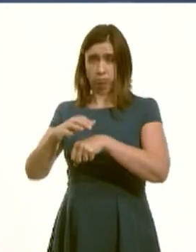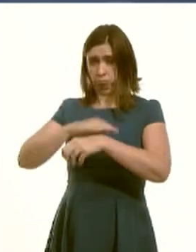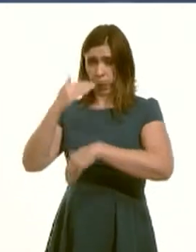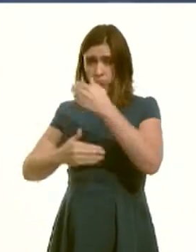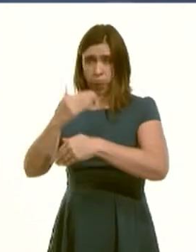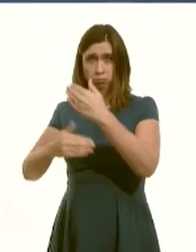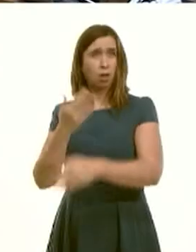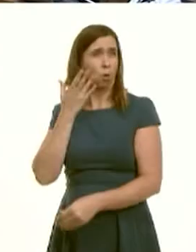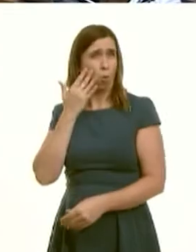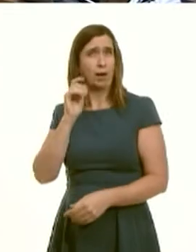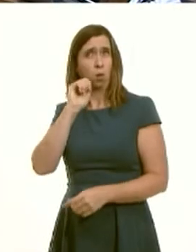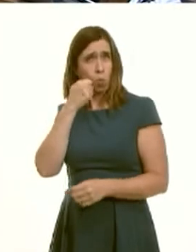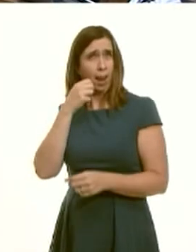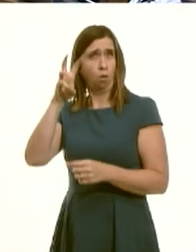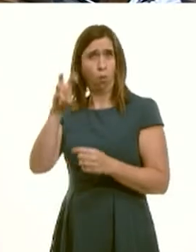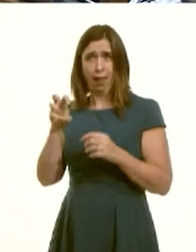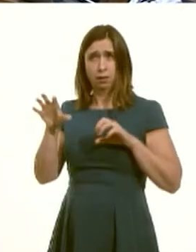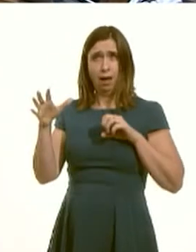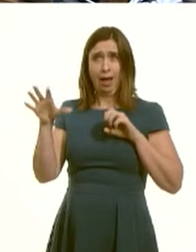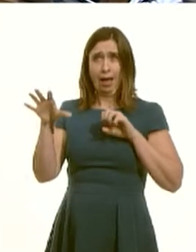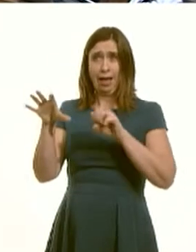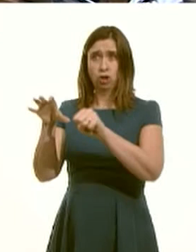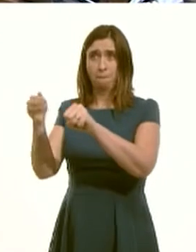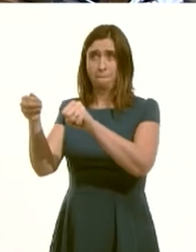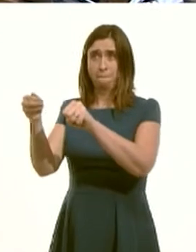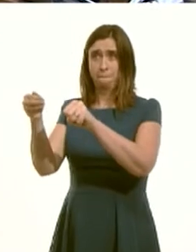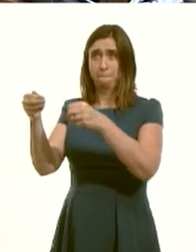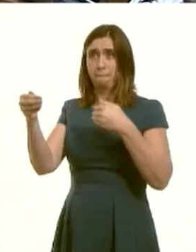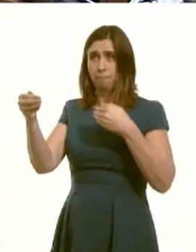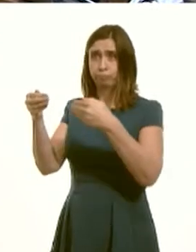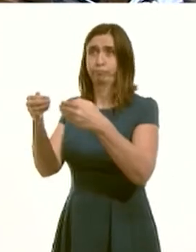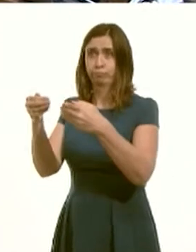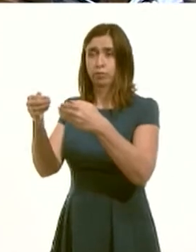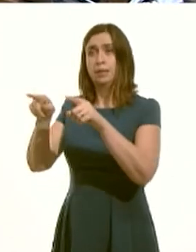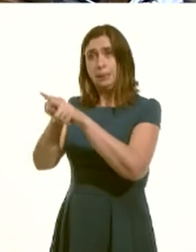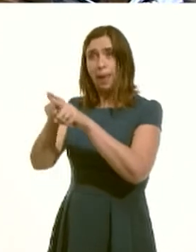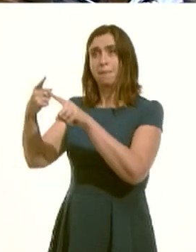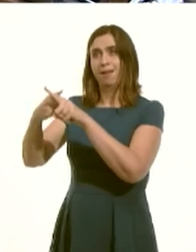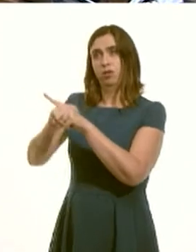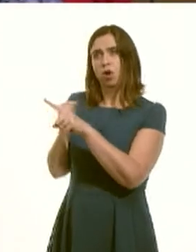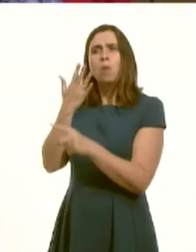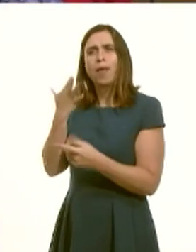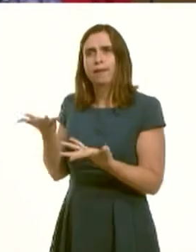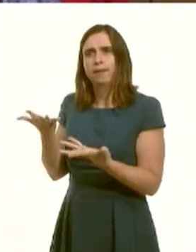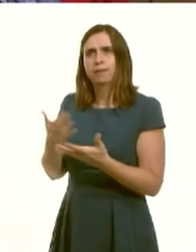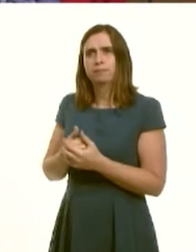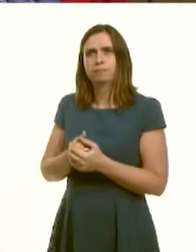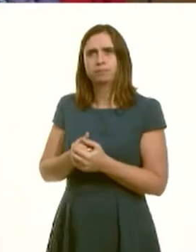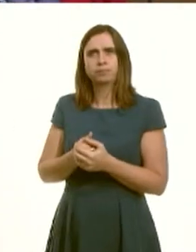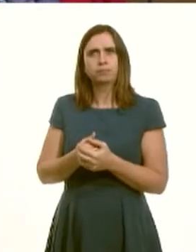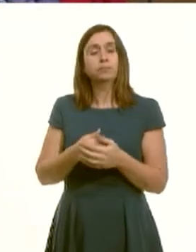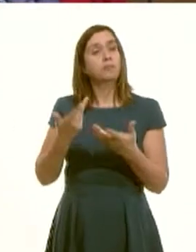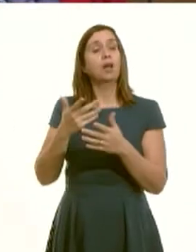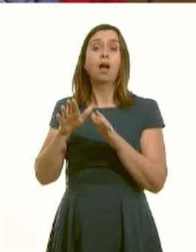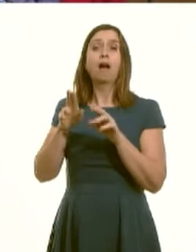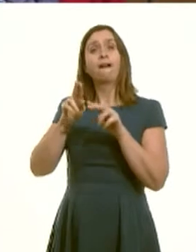Welsh children to perform the same as children in Scotland and in England? Well, first of all, of course, the report praised Flying Start and the work that